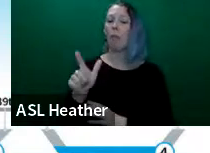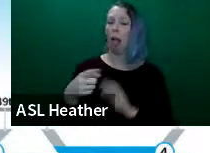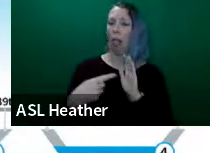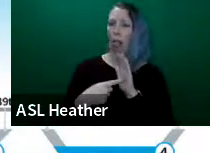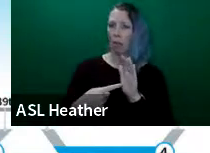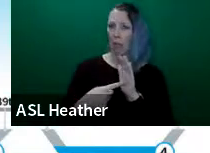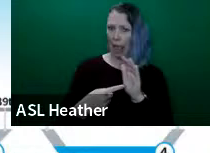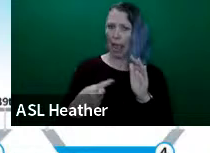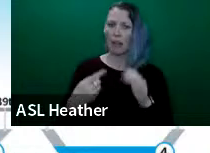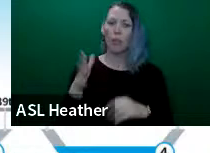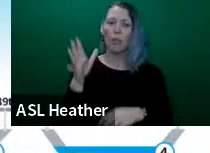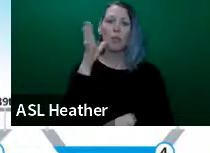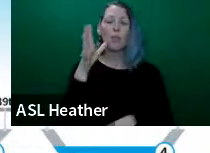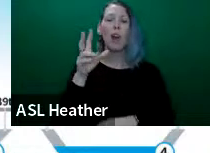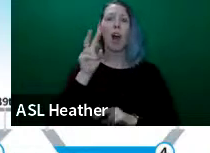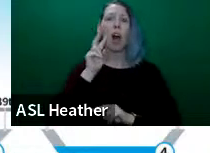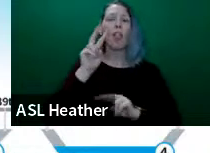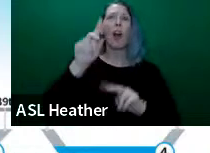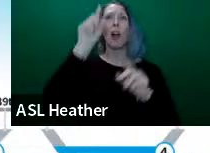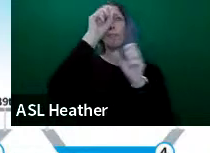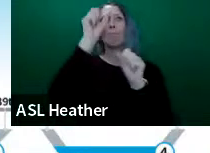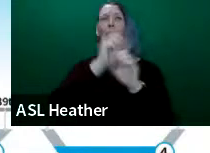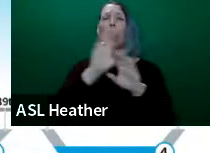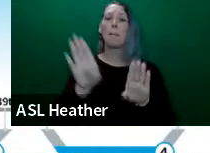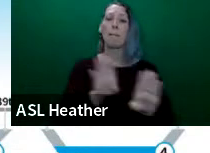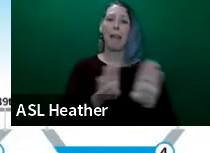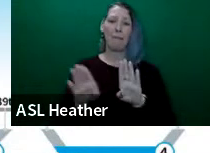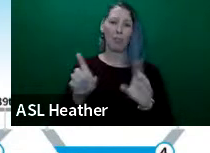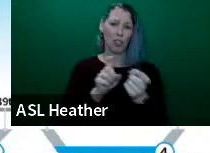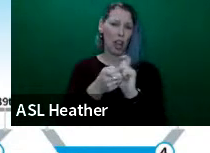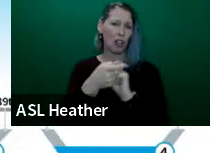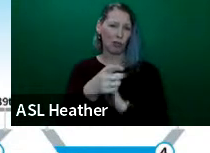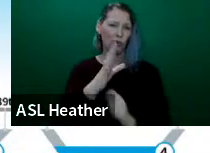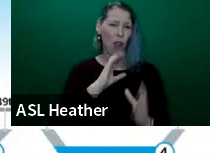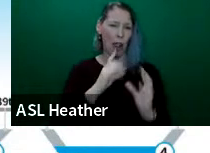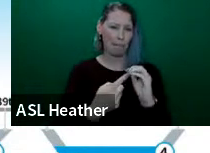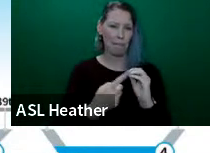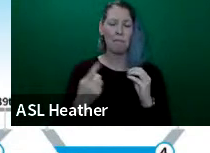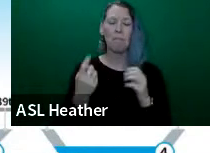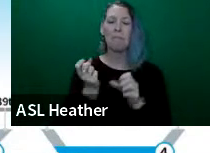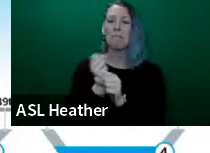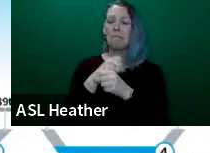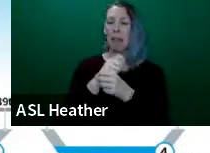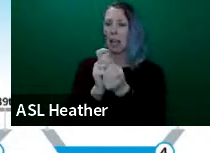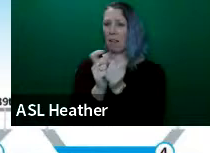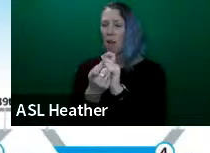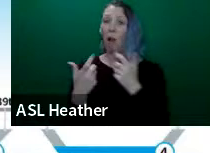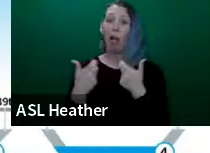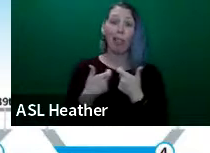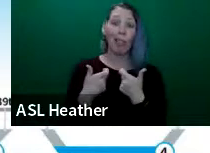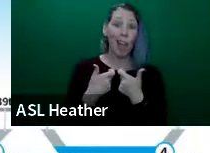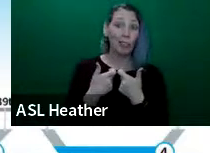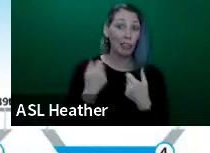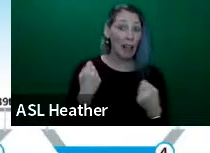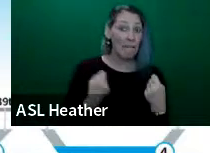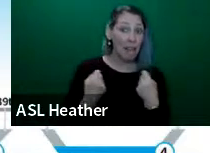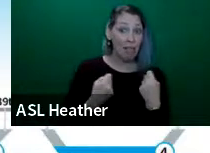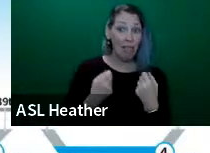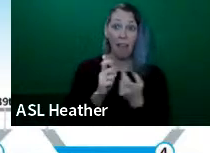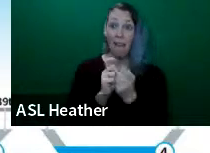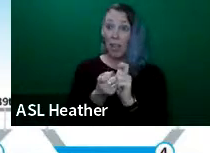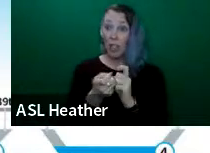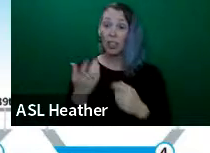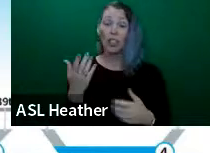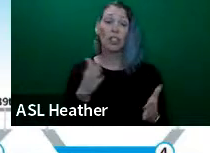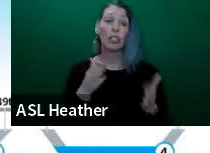they look out to trends and behavior changes that you're getting at and try to, make conversions, electric vehicle conversions,